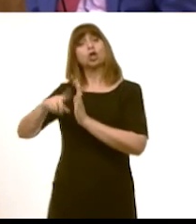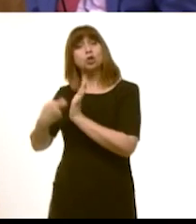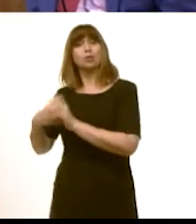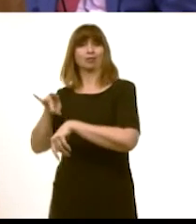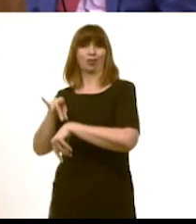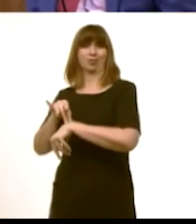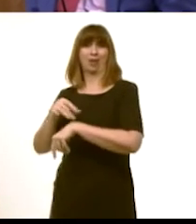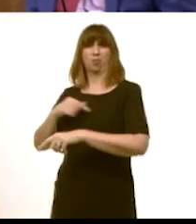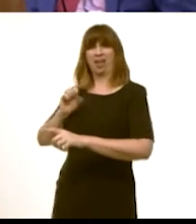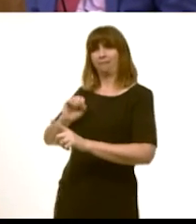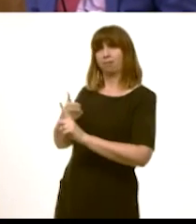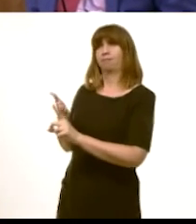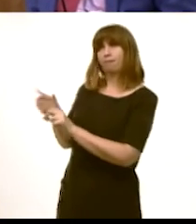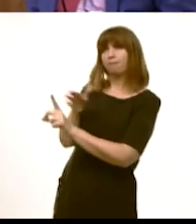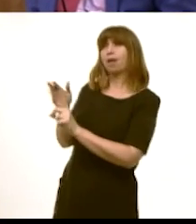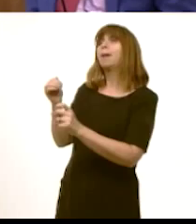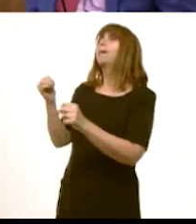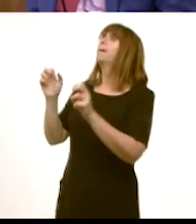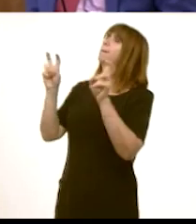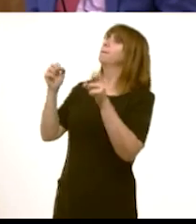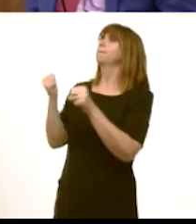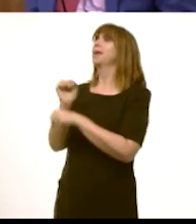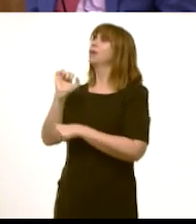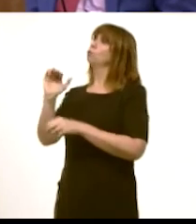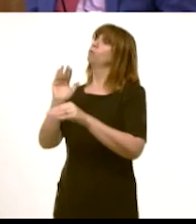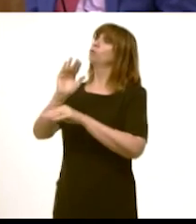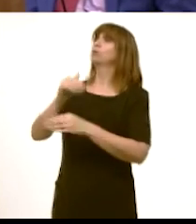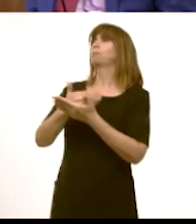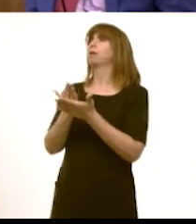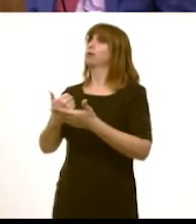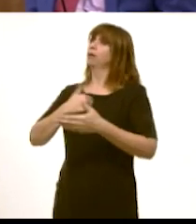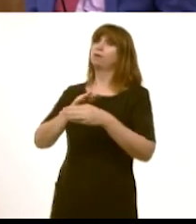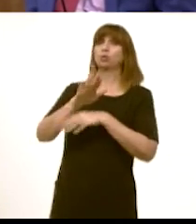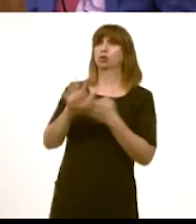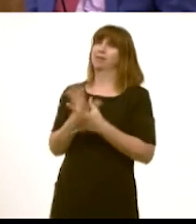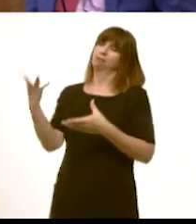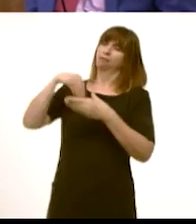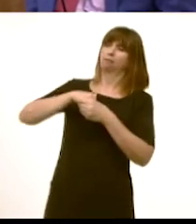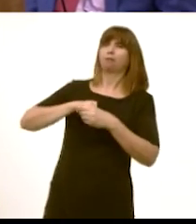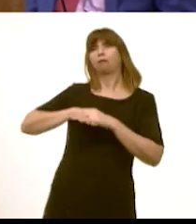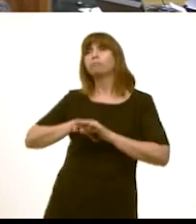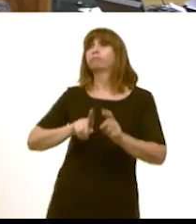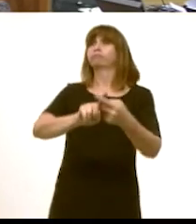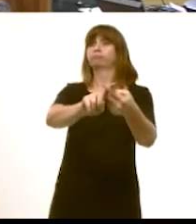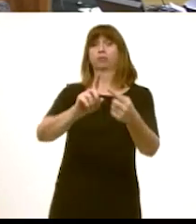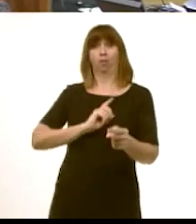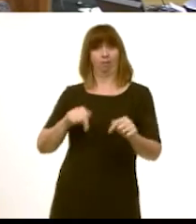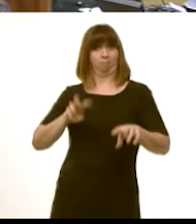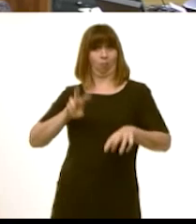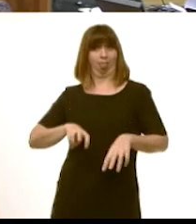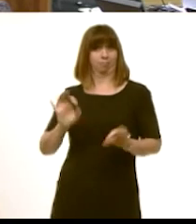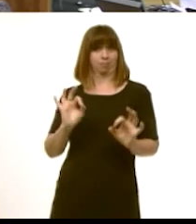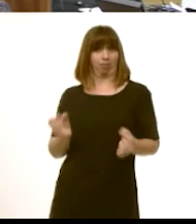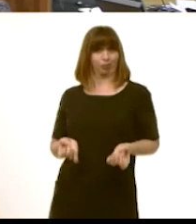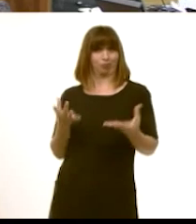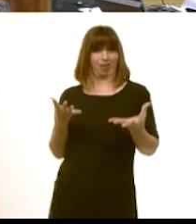targeted campaign calling on them to make your future part of our future, emphasising, of course, that in Wales there is no junior doctor strike.